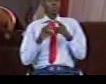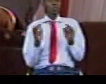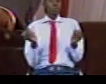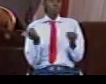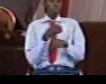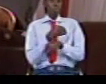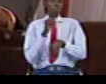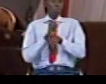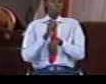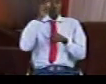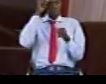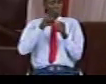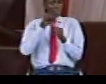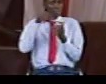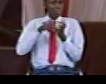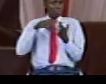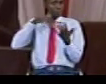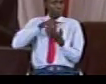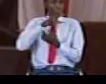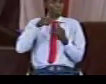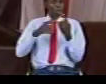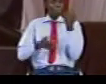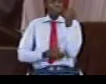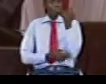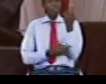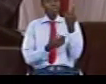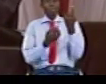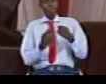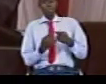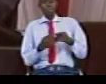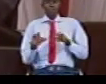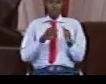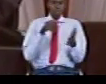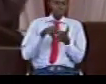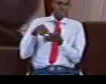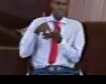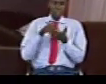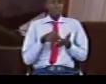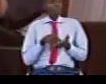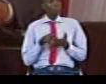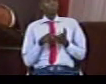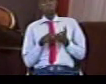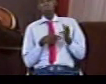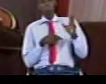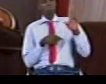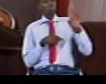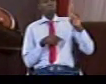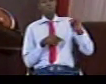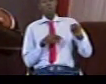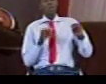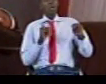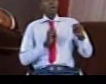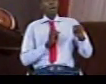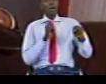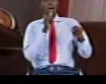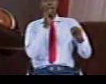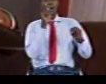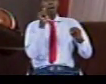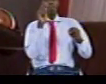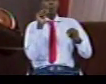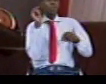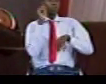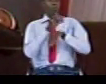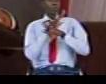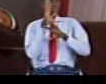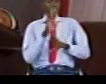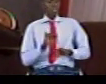this study. When temptation comes, do like this, do like this. You say, I am an overcomer. I